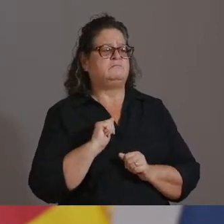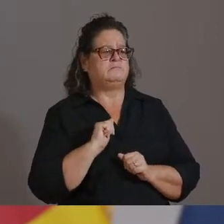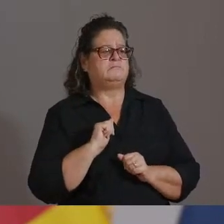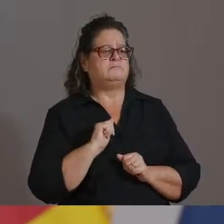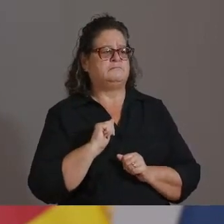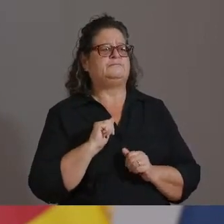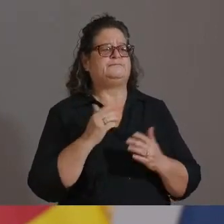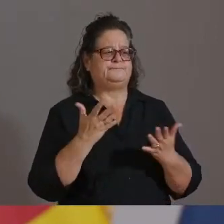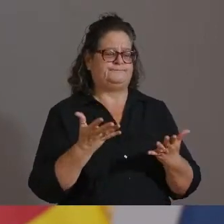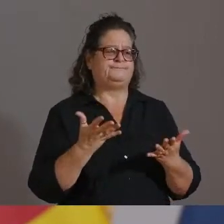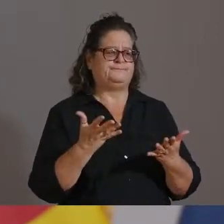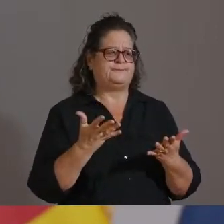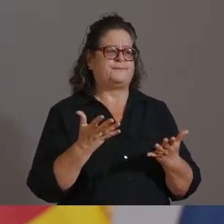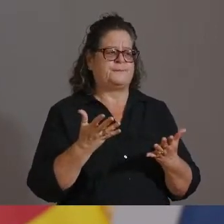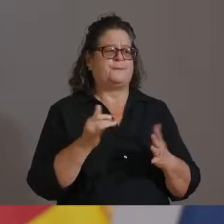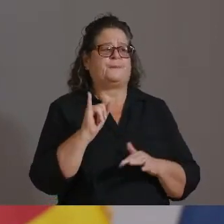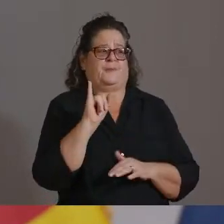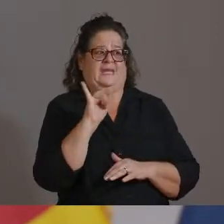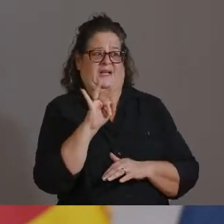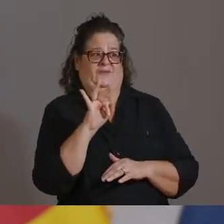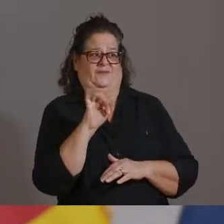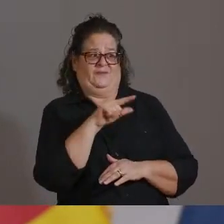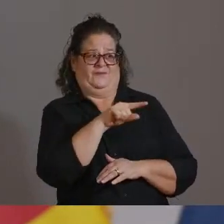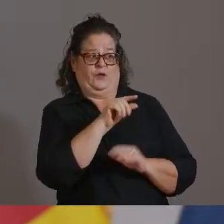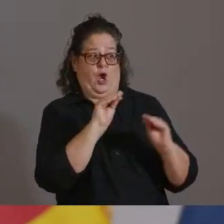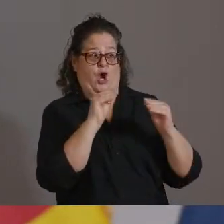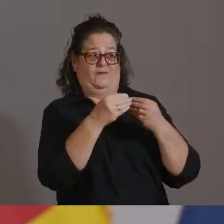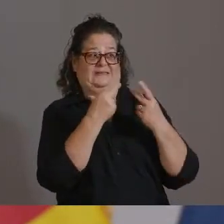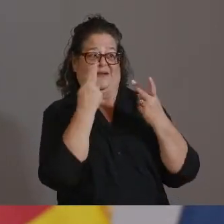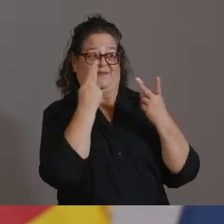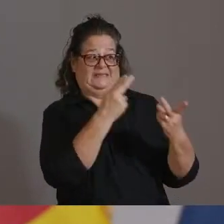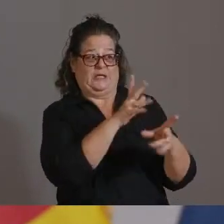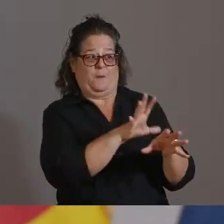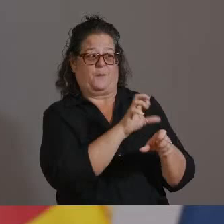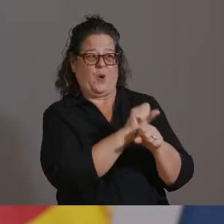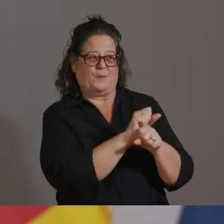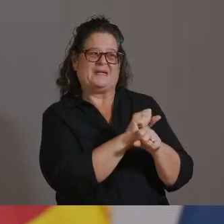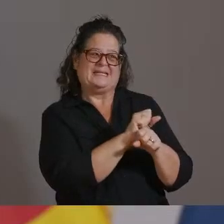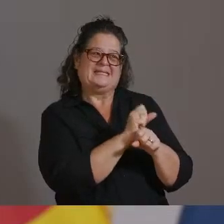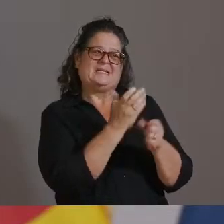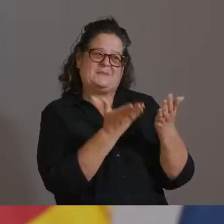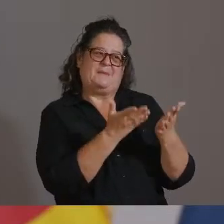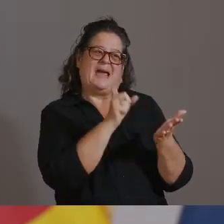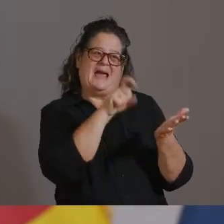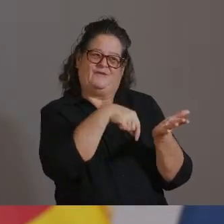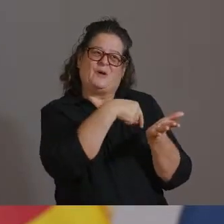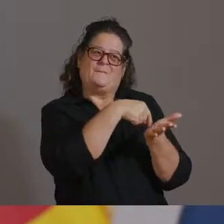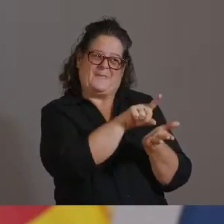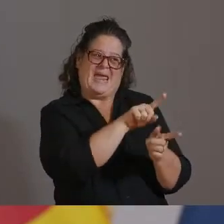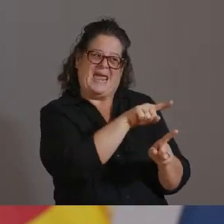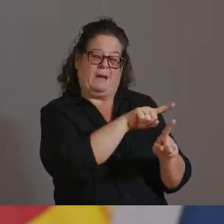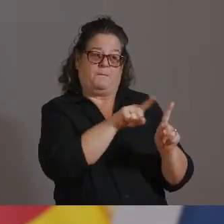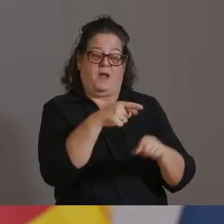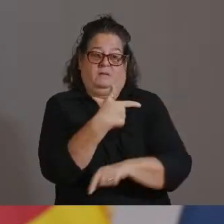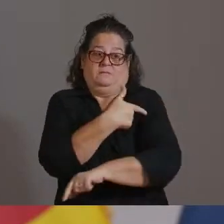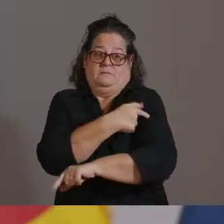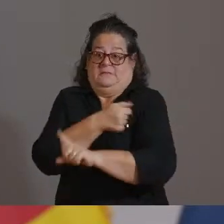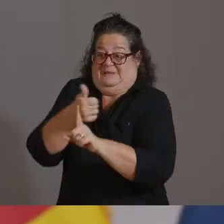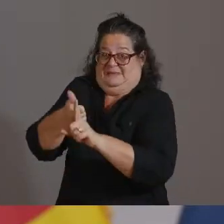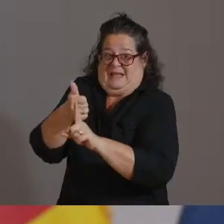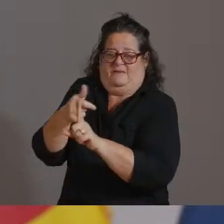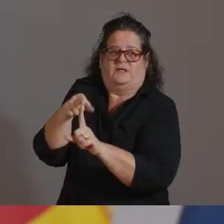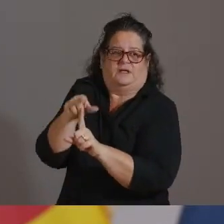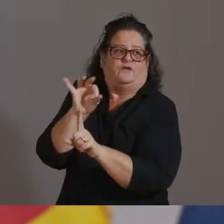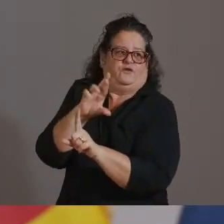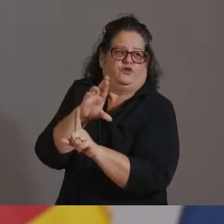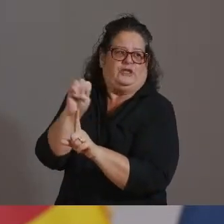like office visit, you might have a copay that would be associated with the office visit. The vaccine is free through the Vaccines for Children. So it depends on the